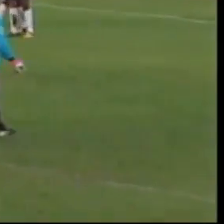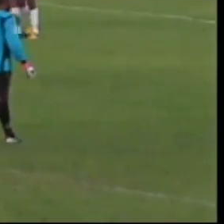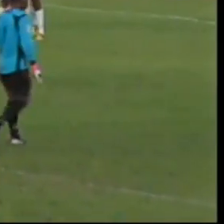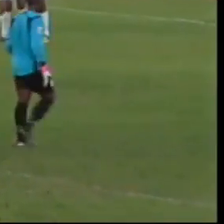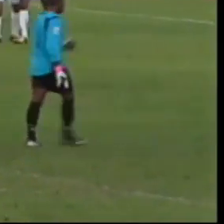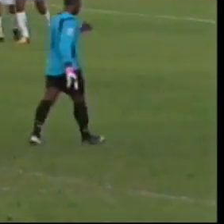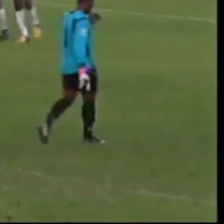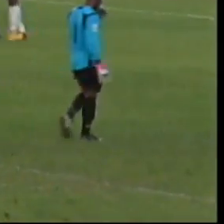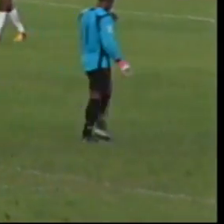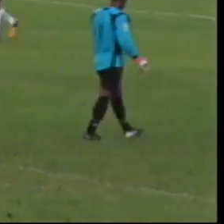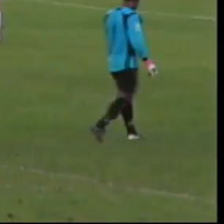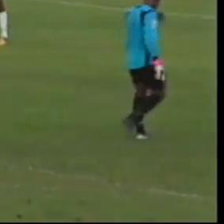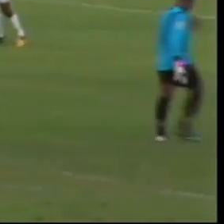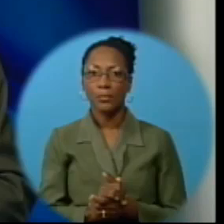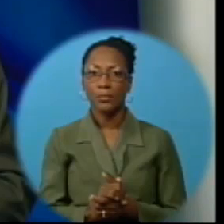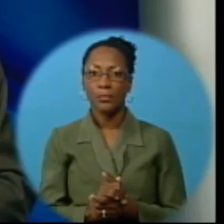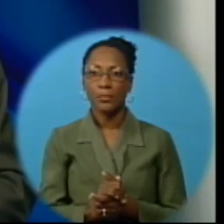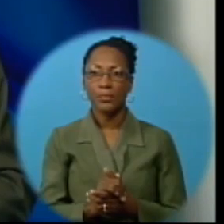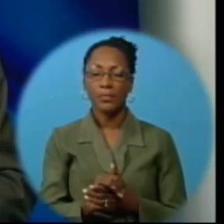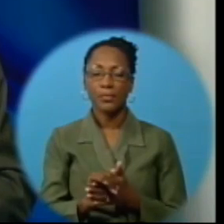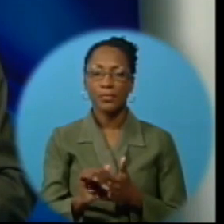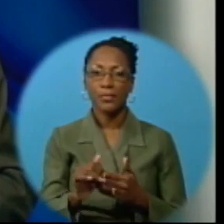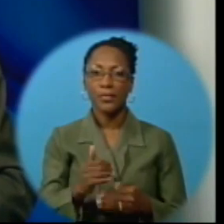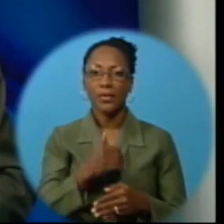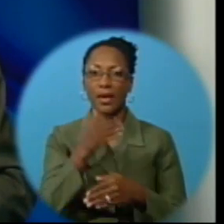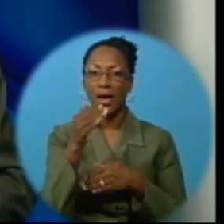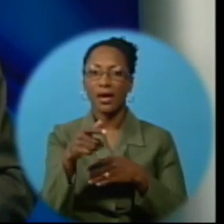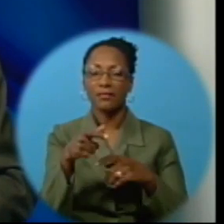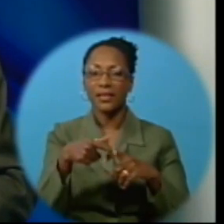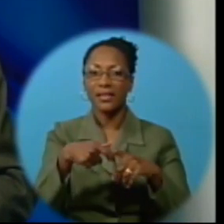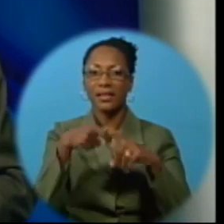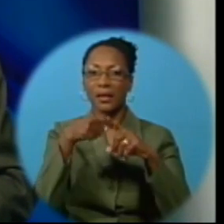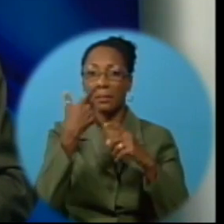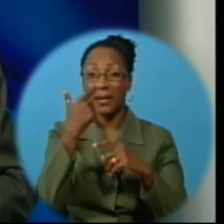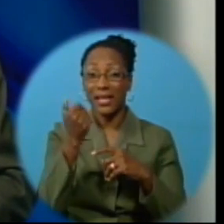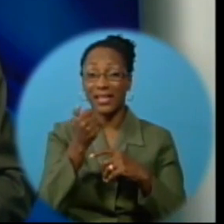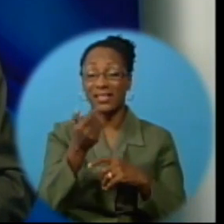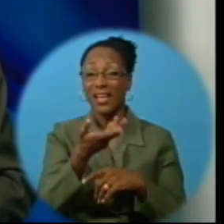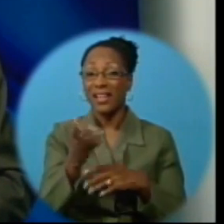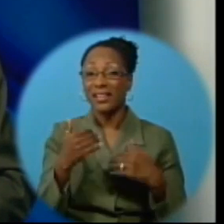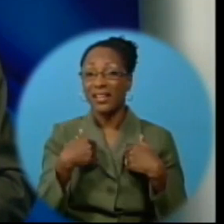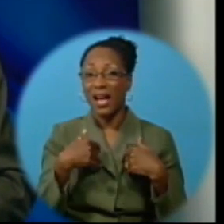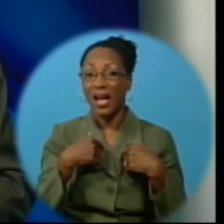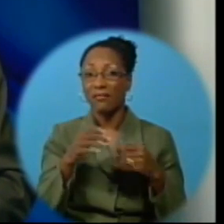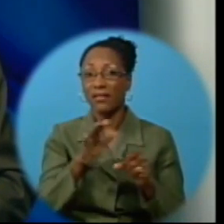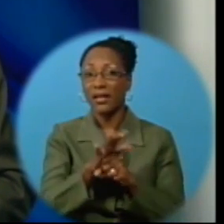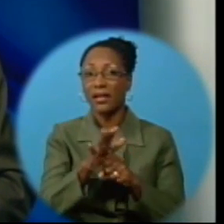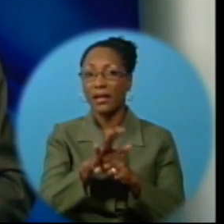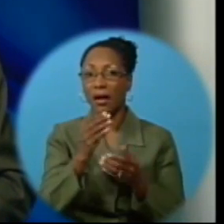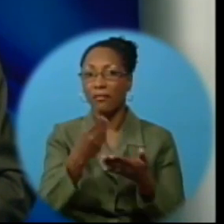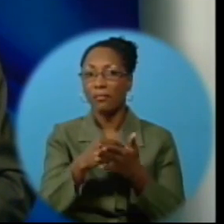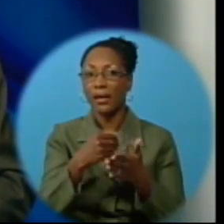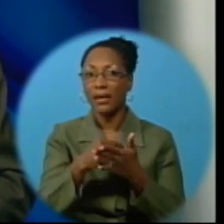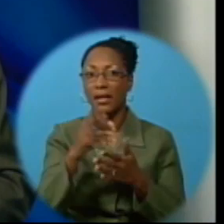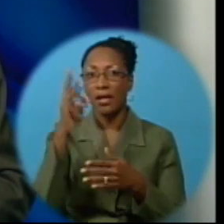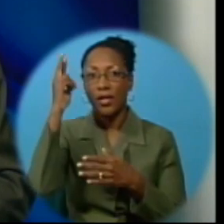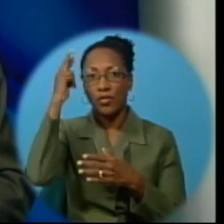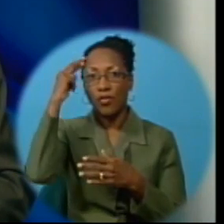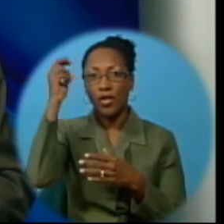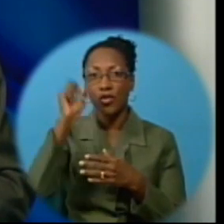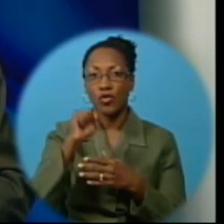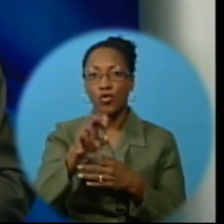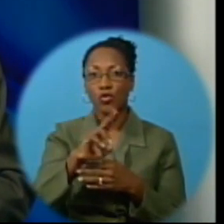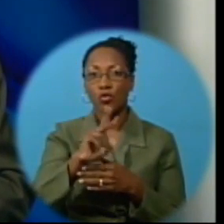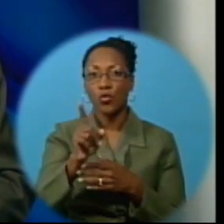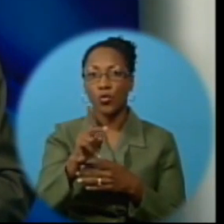Fardy, CBC Sports. After a delay due to the lack of sponsorship, the Ronald Suki King International Checkers